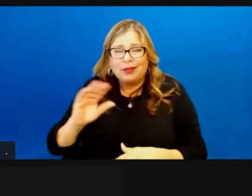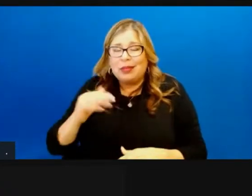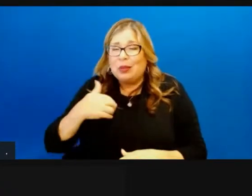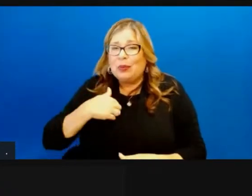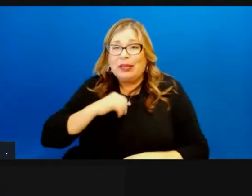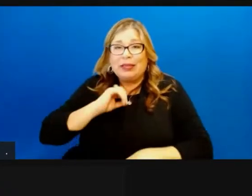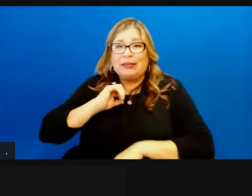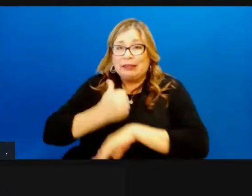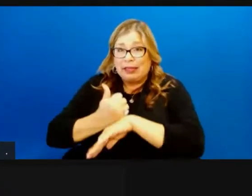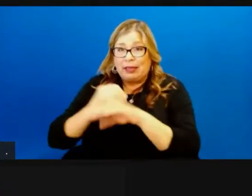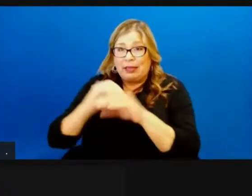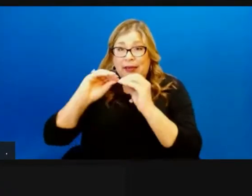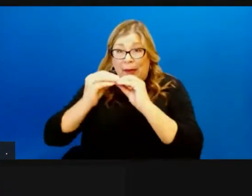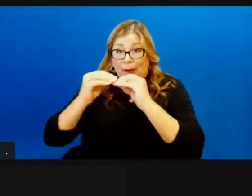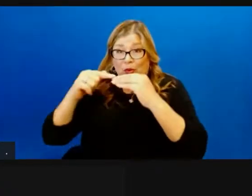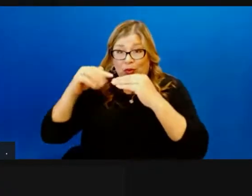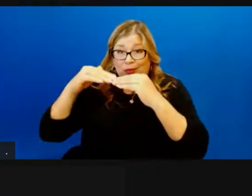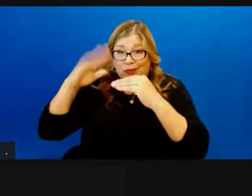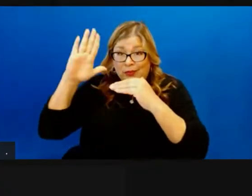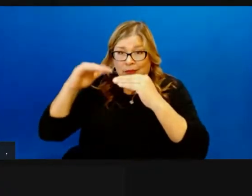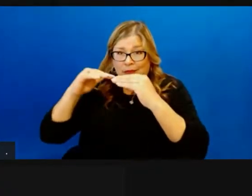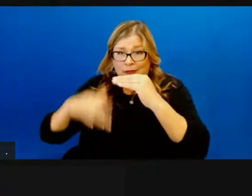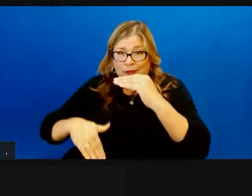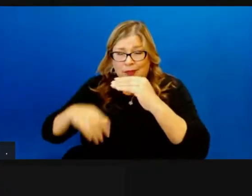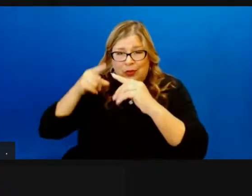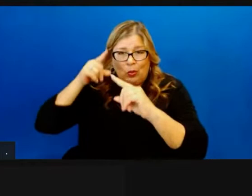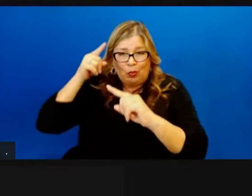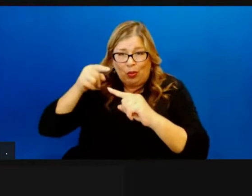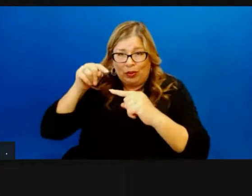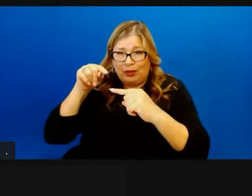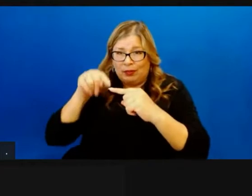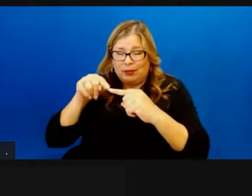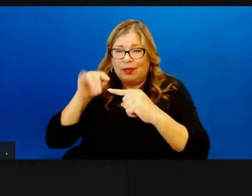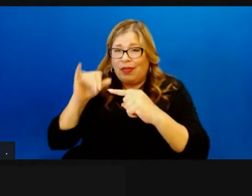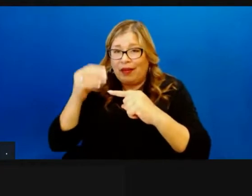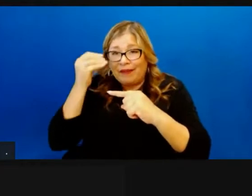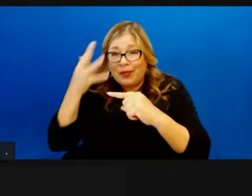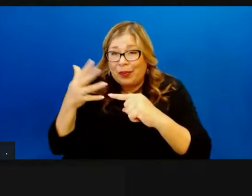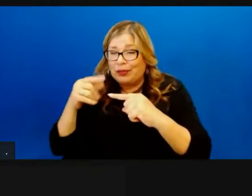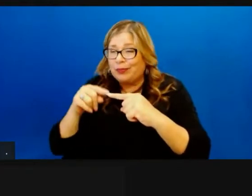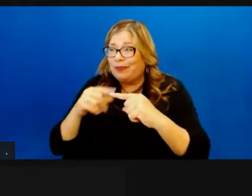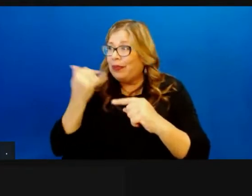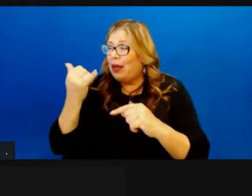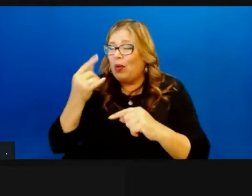a single point of data, a single point in time,